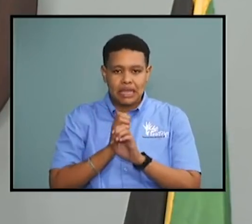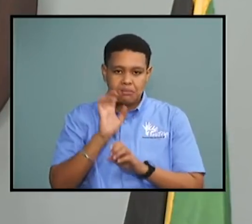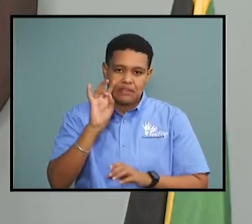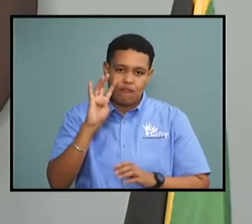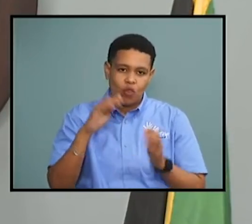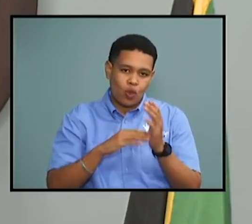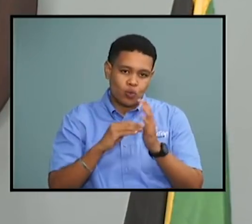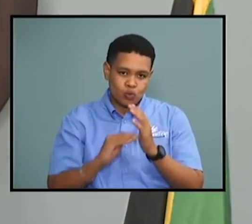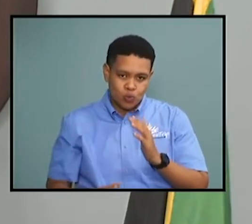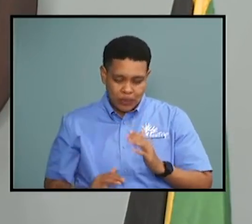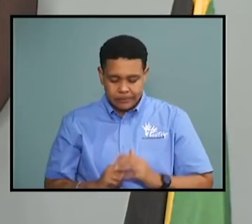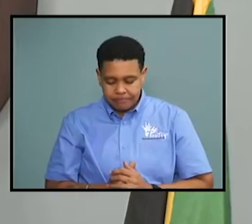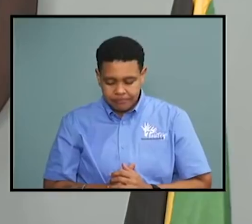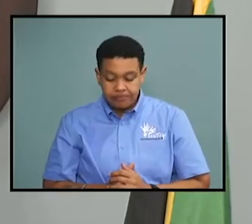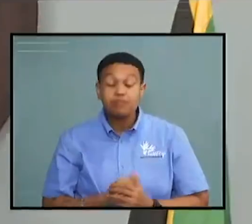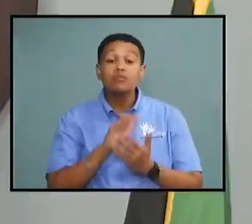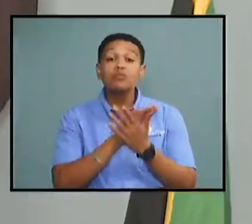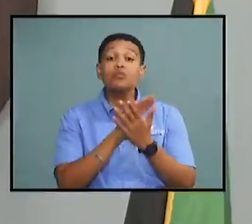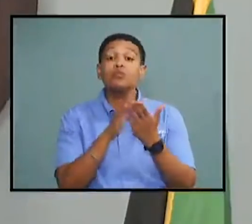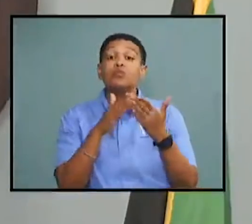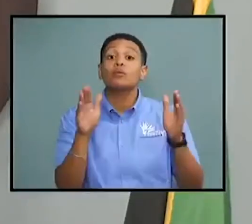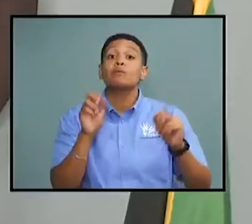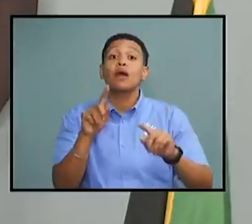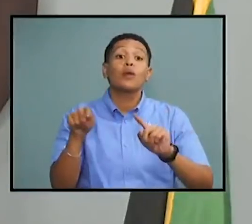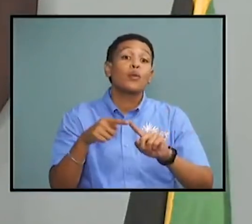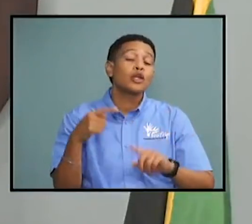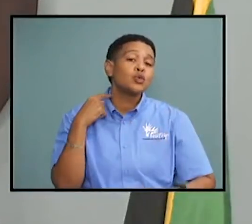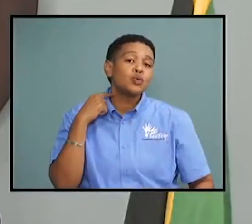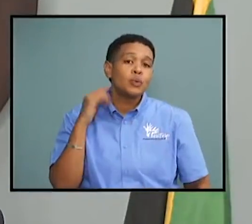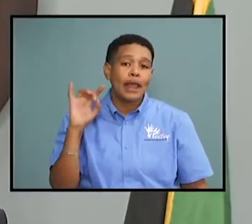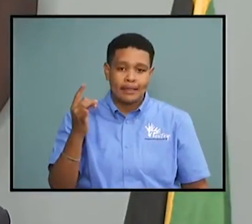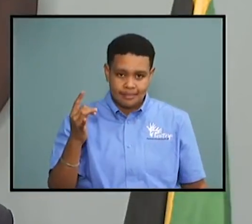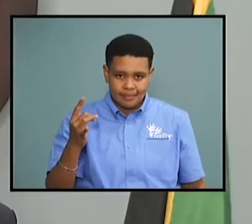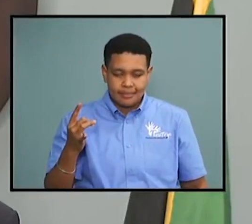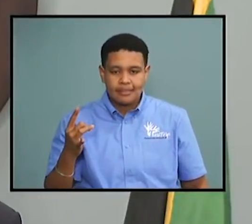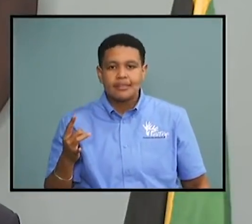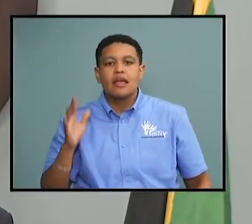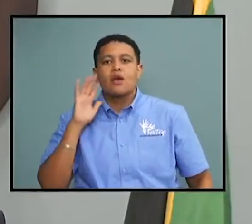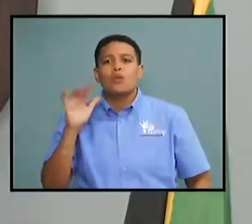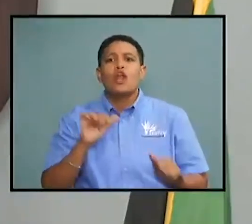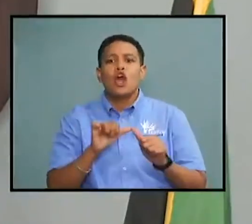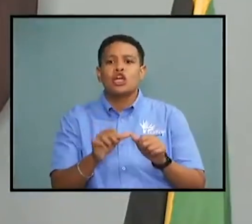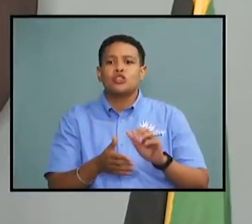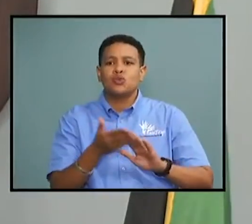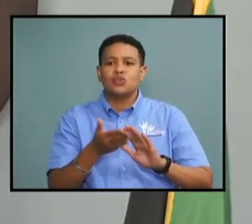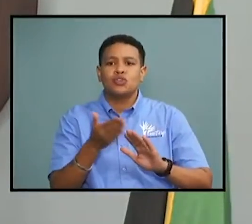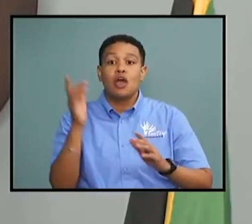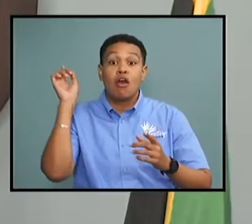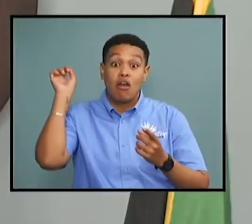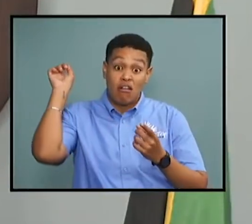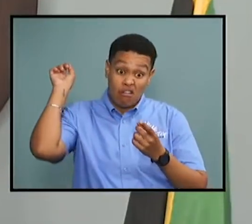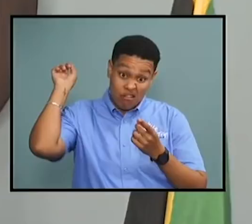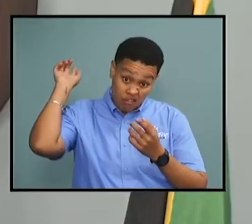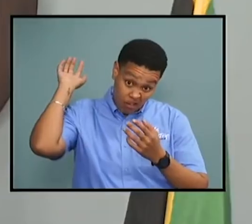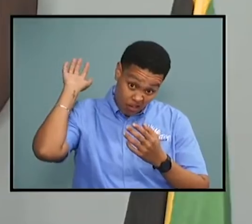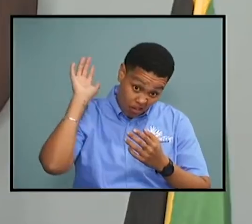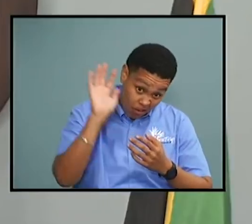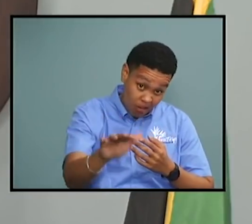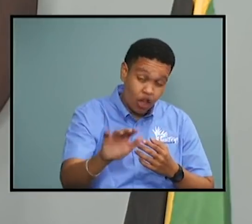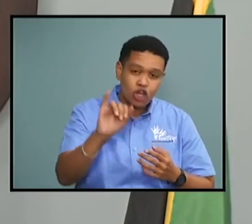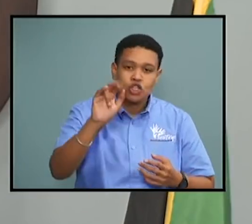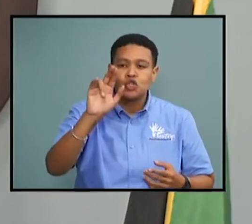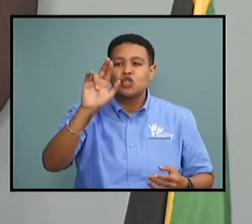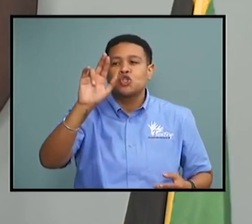examinations. School reopened on June the 8th. And will continue until July the